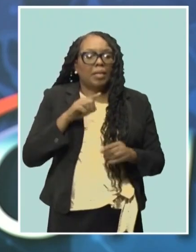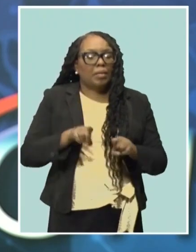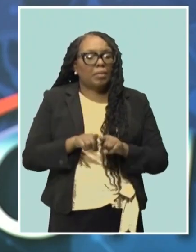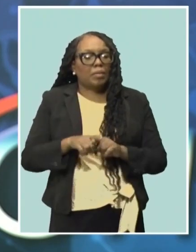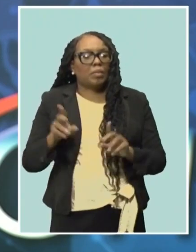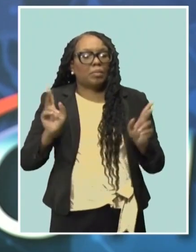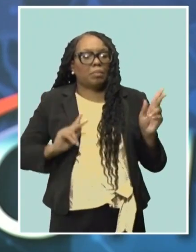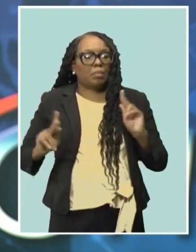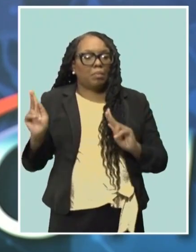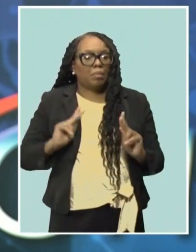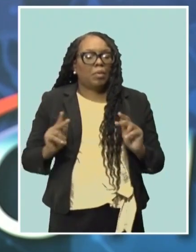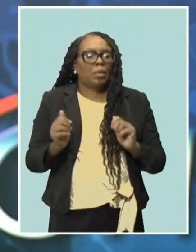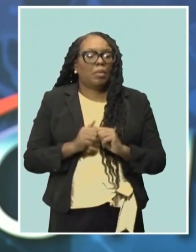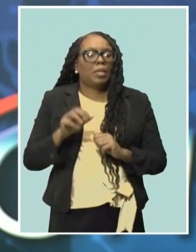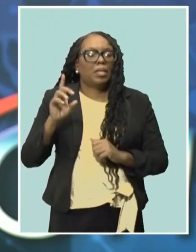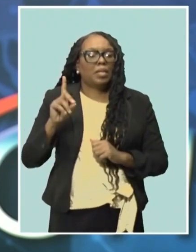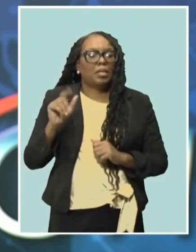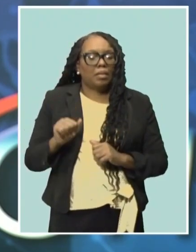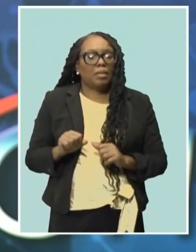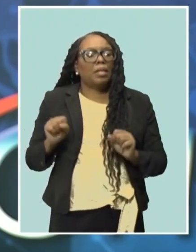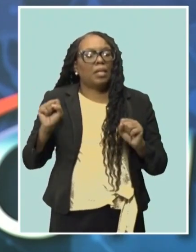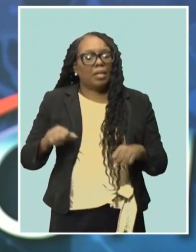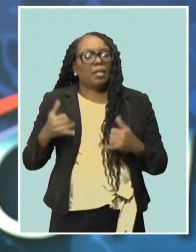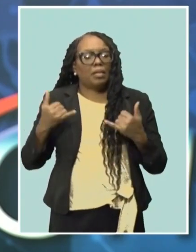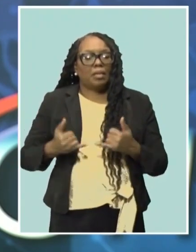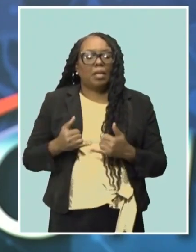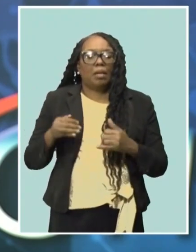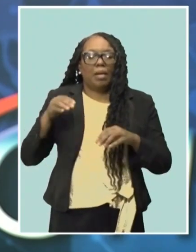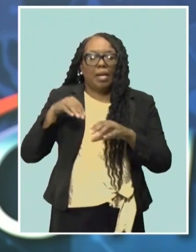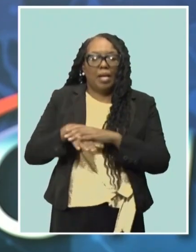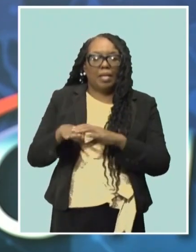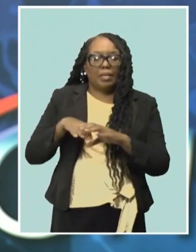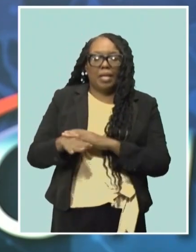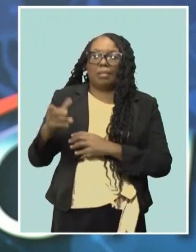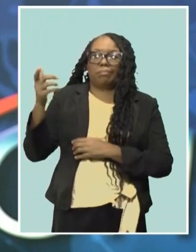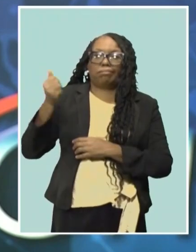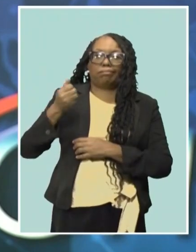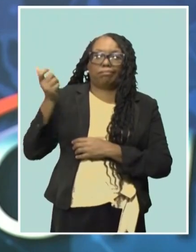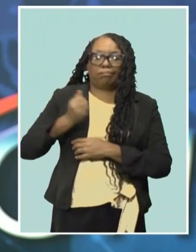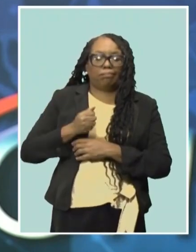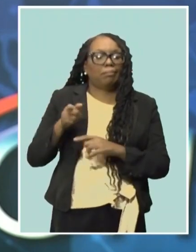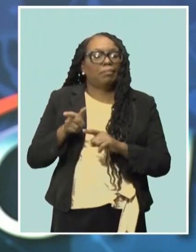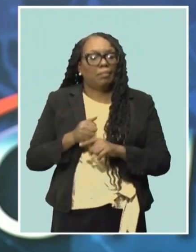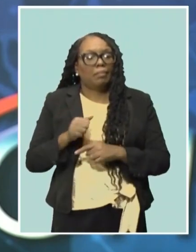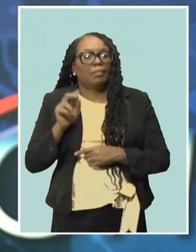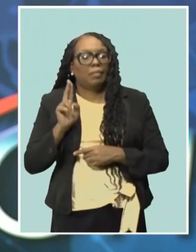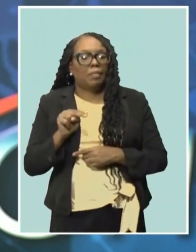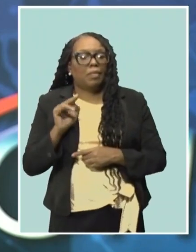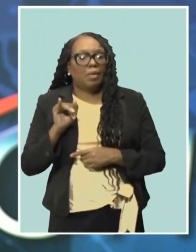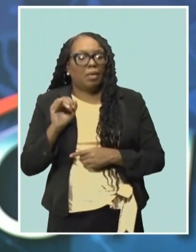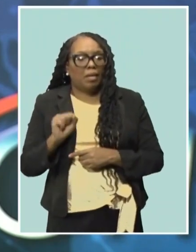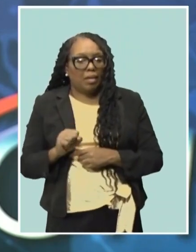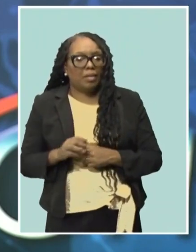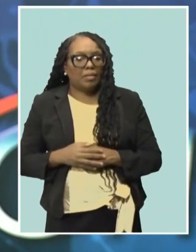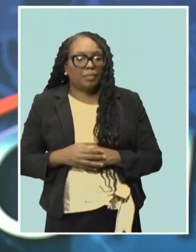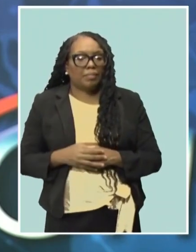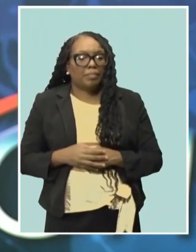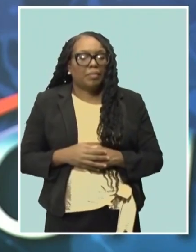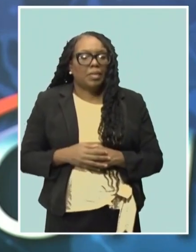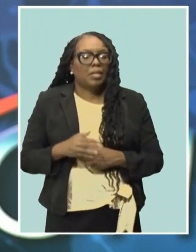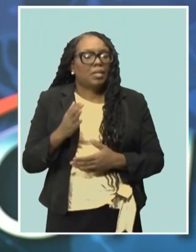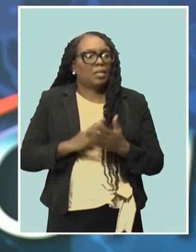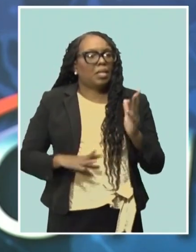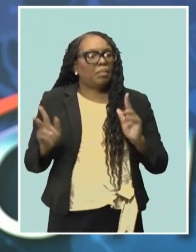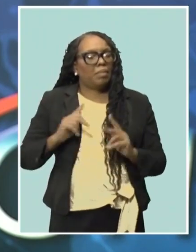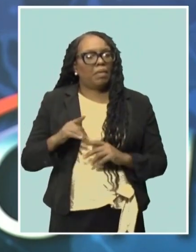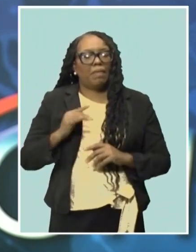the expansion of the categories of people with disabilities who can access non-contributory old age pensions from October,